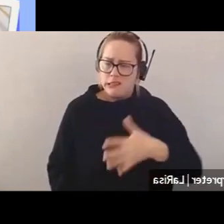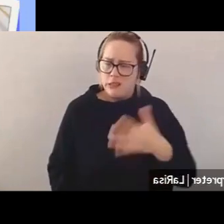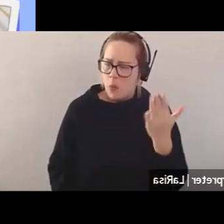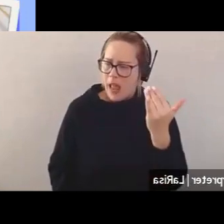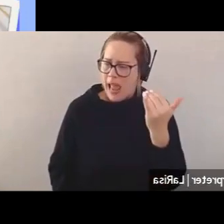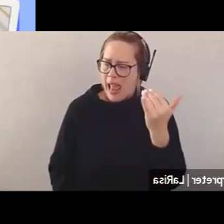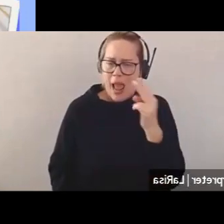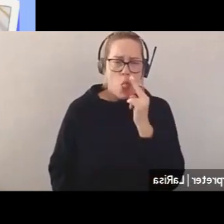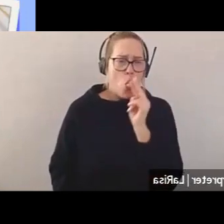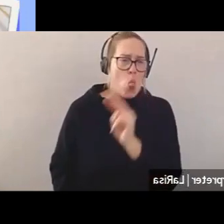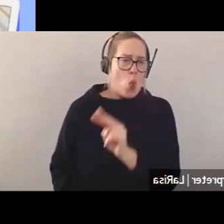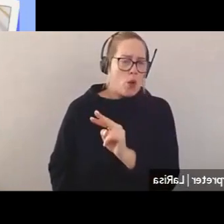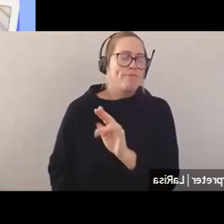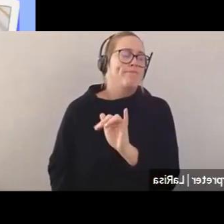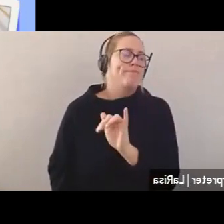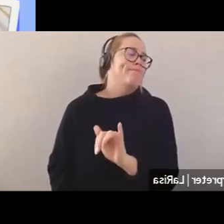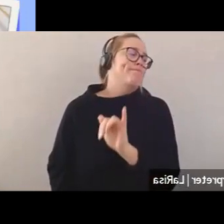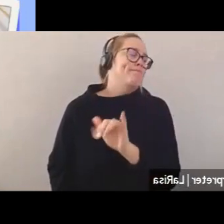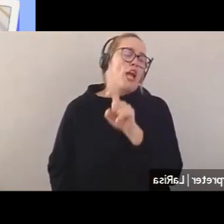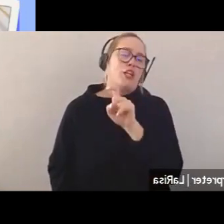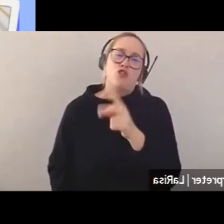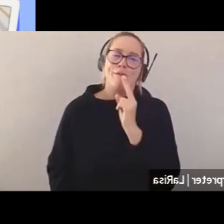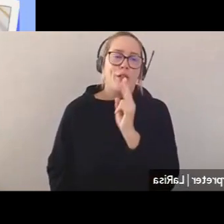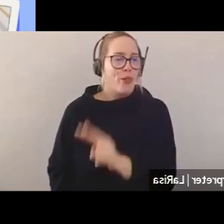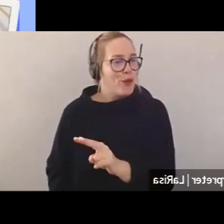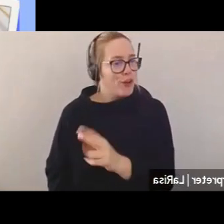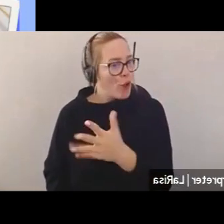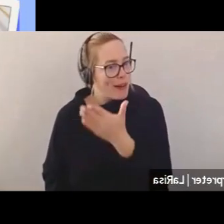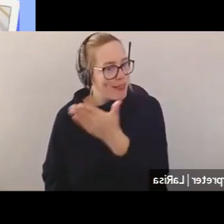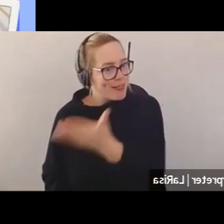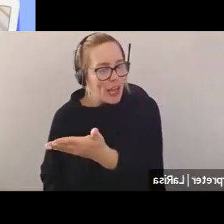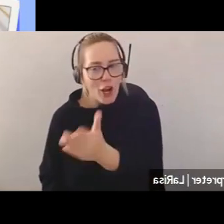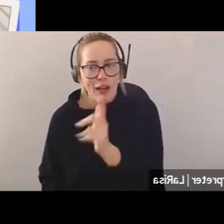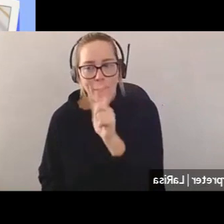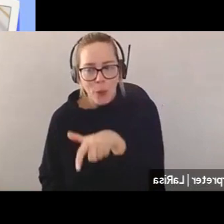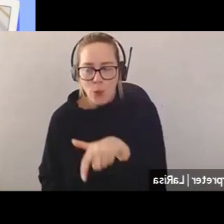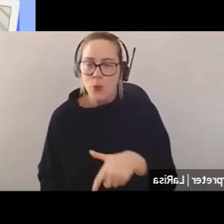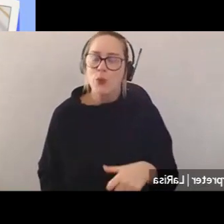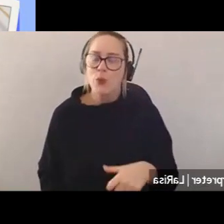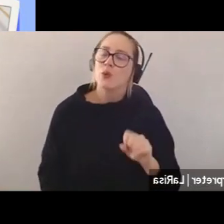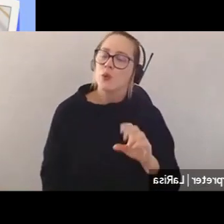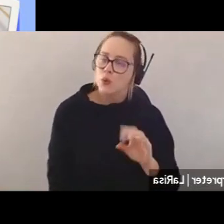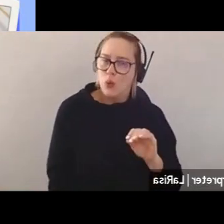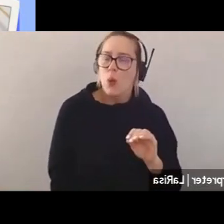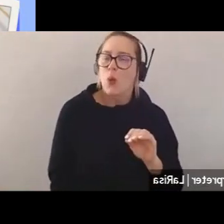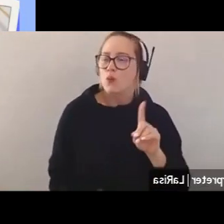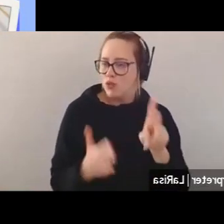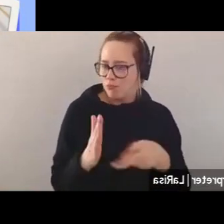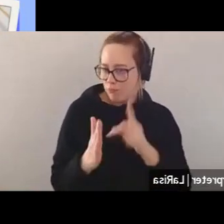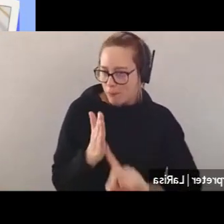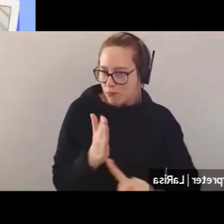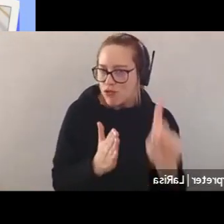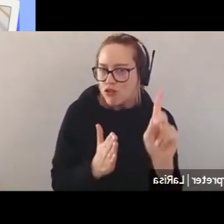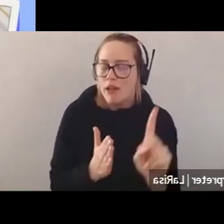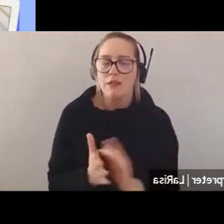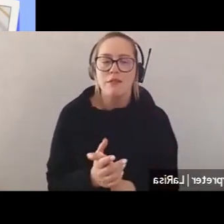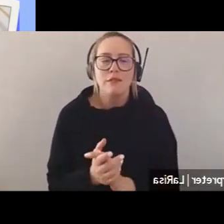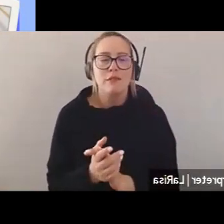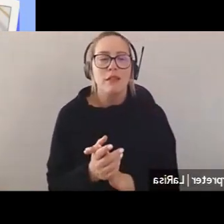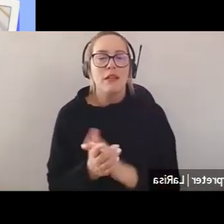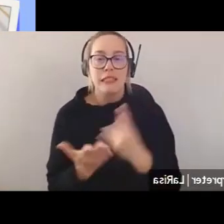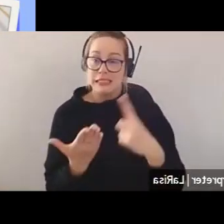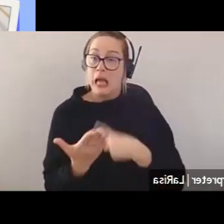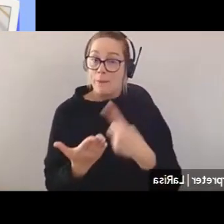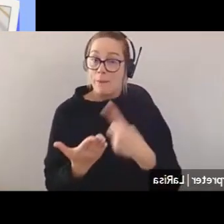fault. But anyway, you just want to beware and ask questions. Even if you ask for your salad with